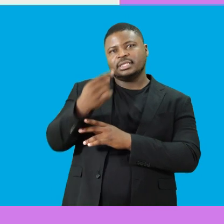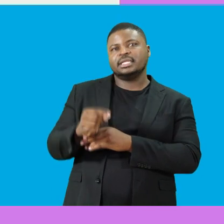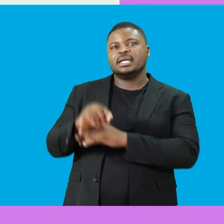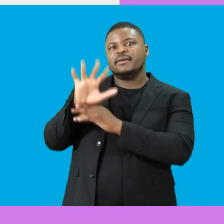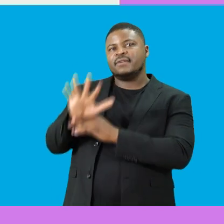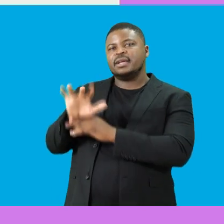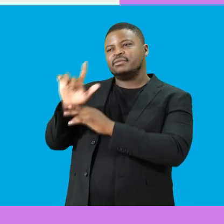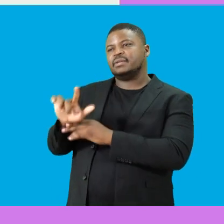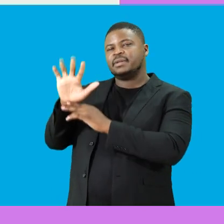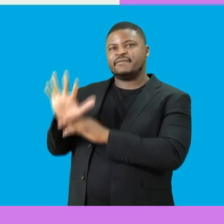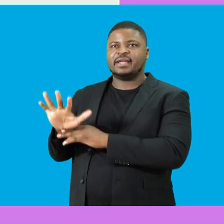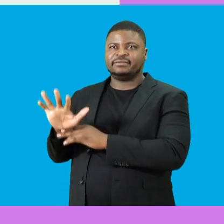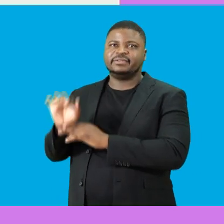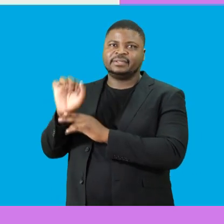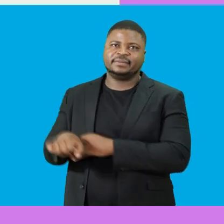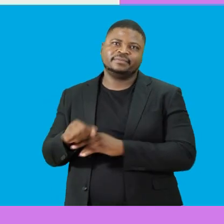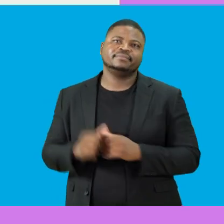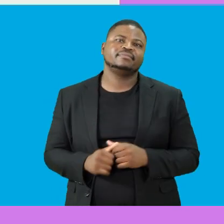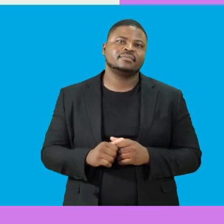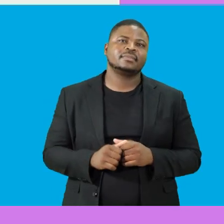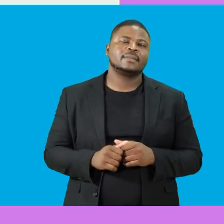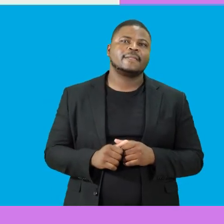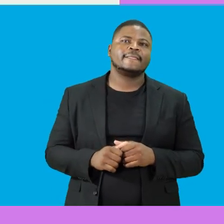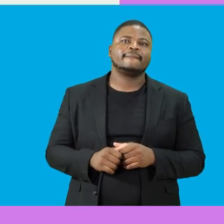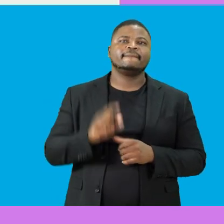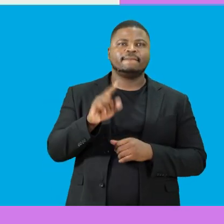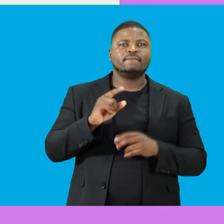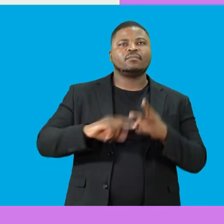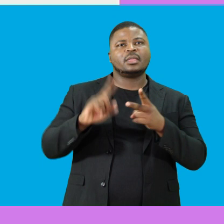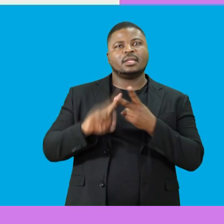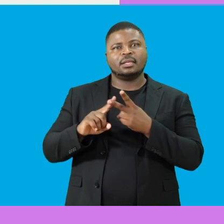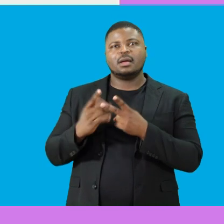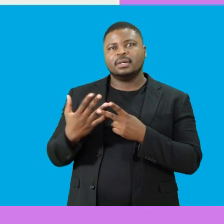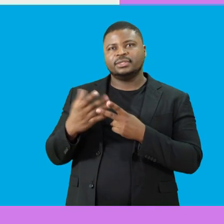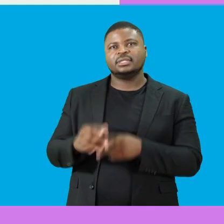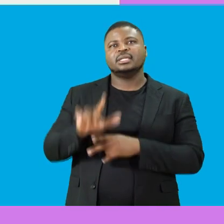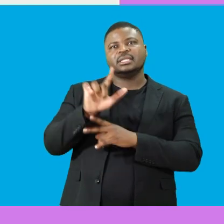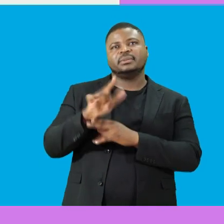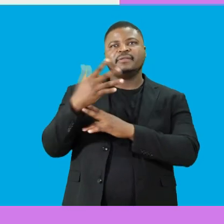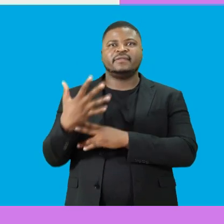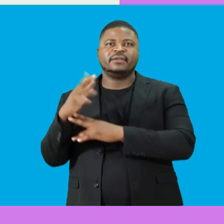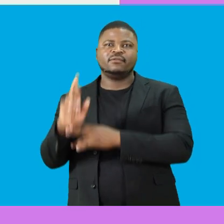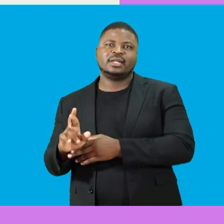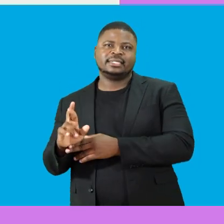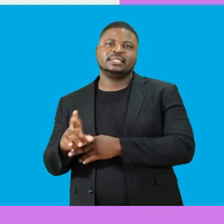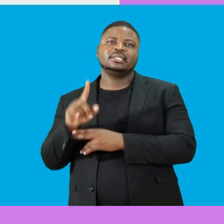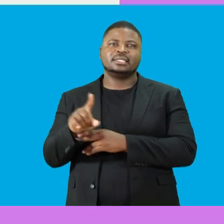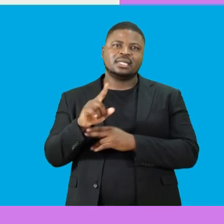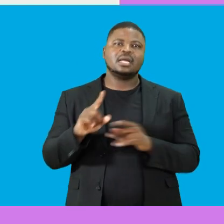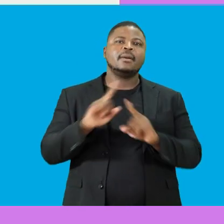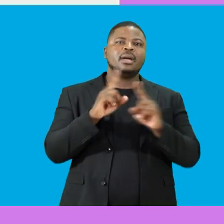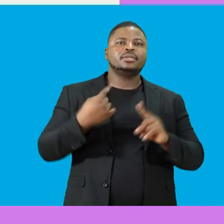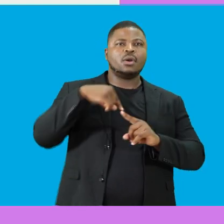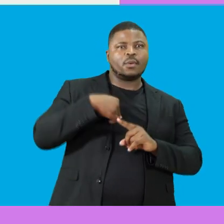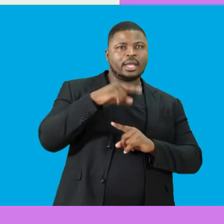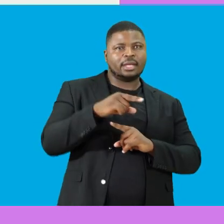2,575 Rand. Already we know that there is a 2,500 and there's also a 75 Rand. So for 2,500, we